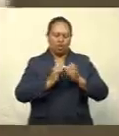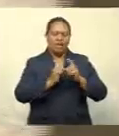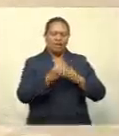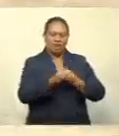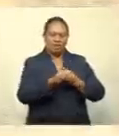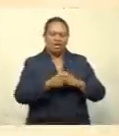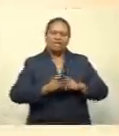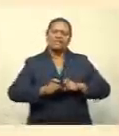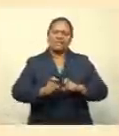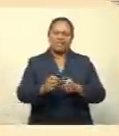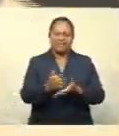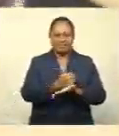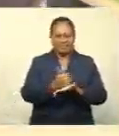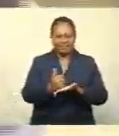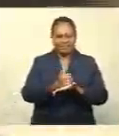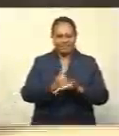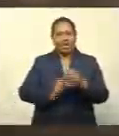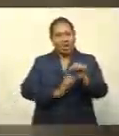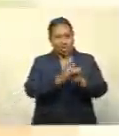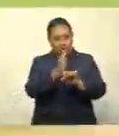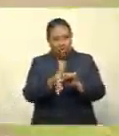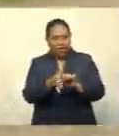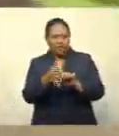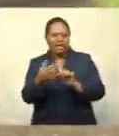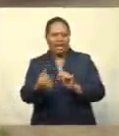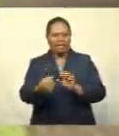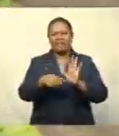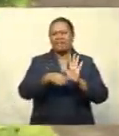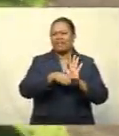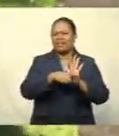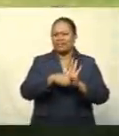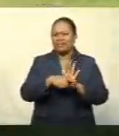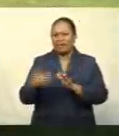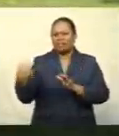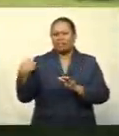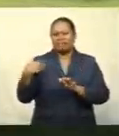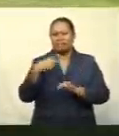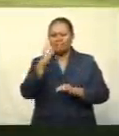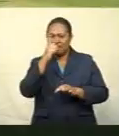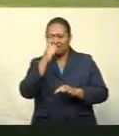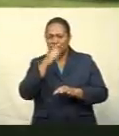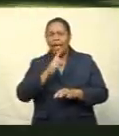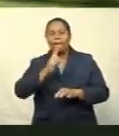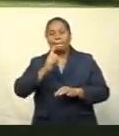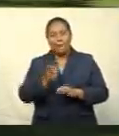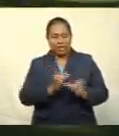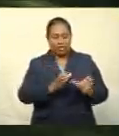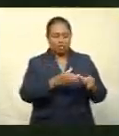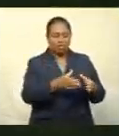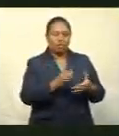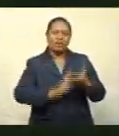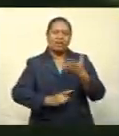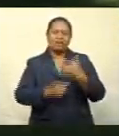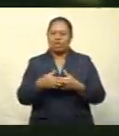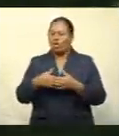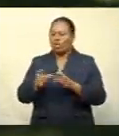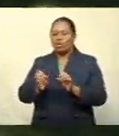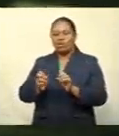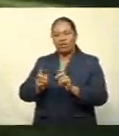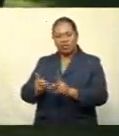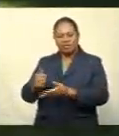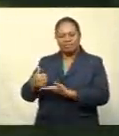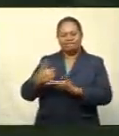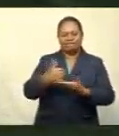active. The COVID-19 pandemic had a negative impact on many people. However, for this group, it opened up a unique opportunity to assist